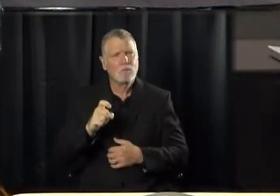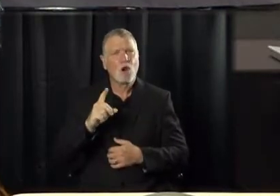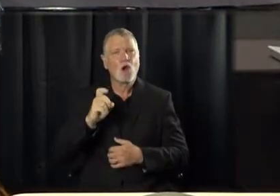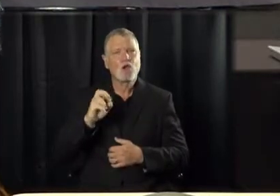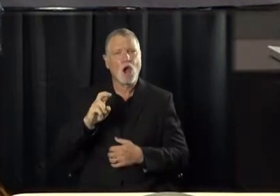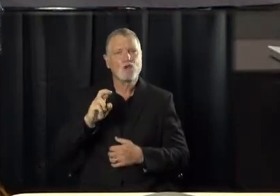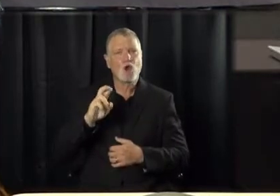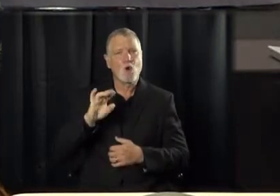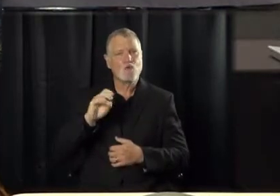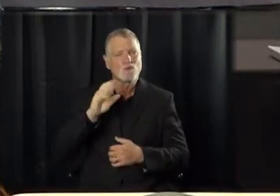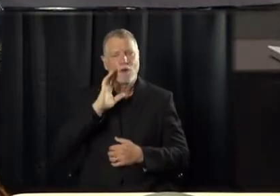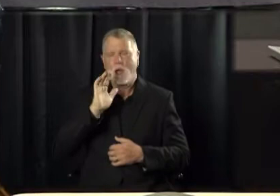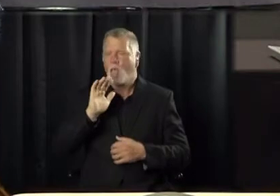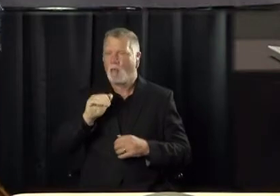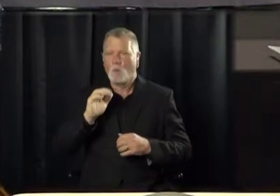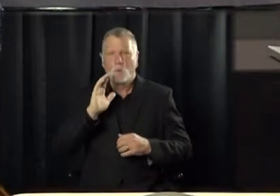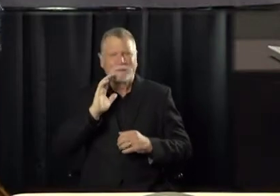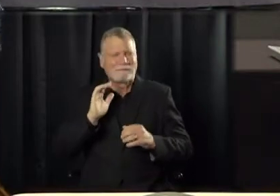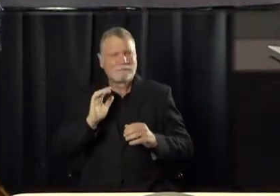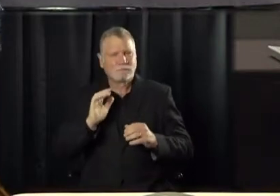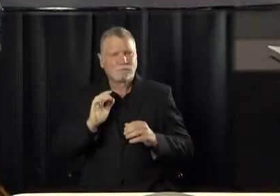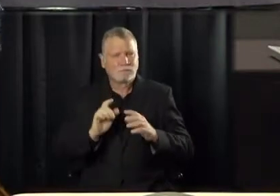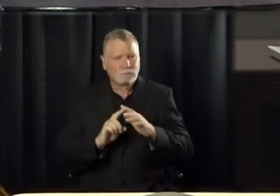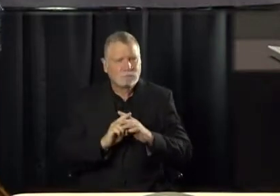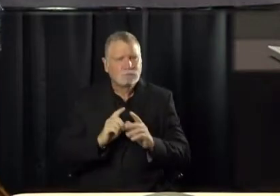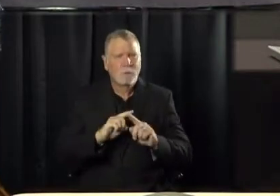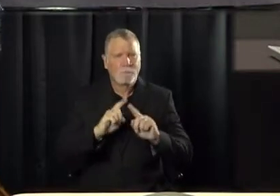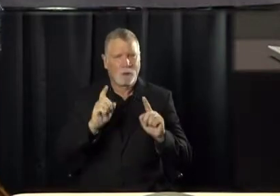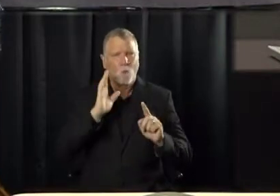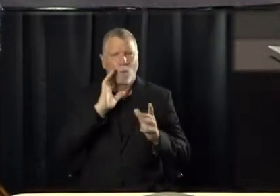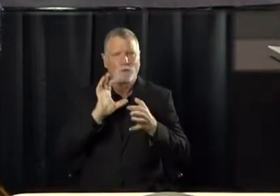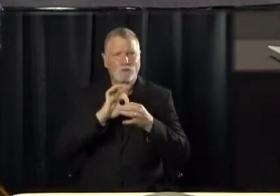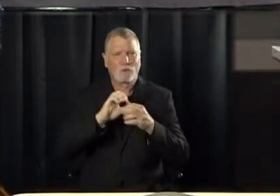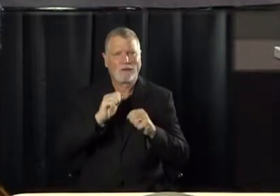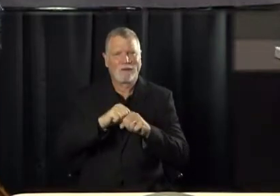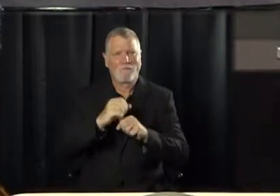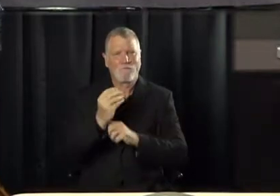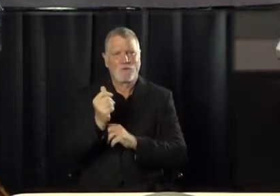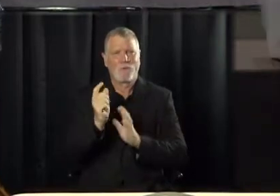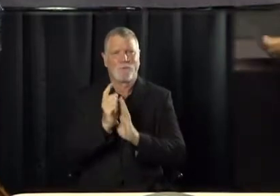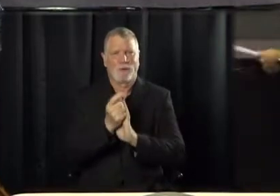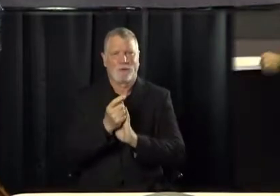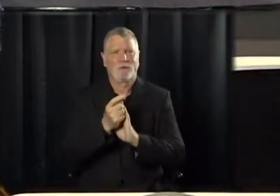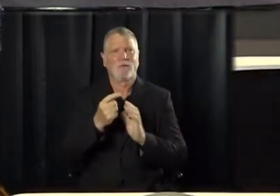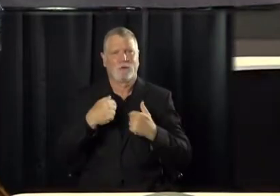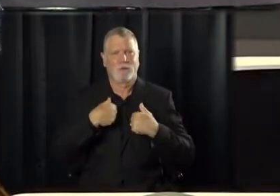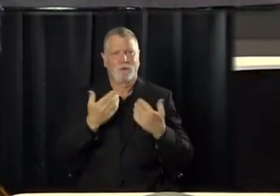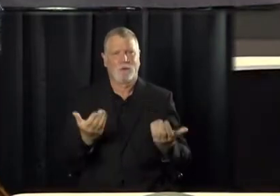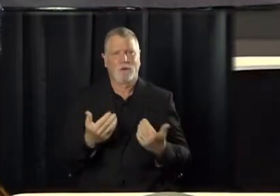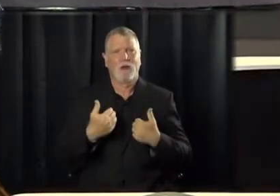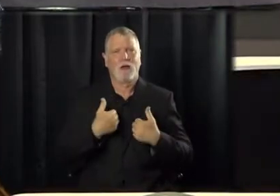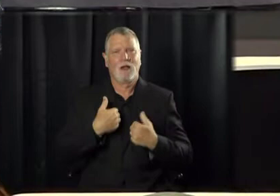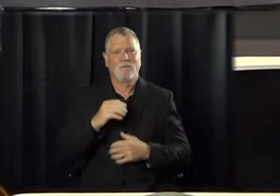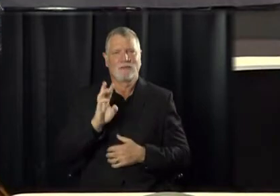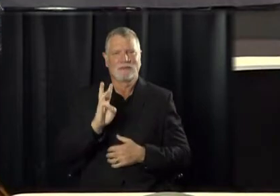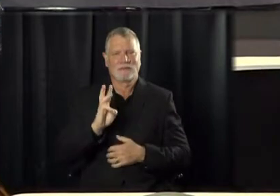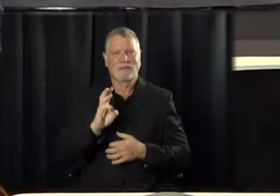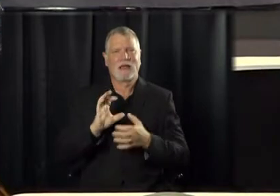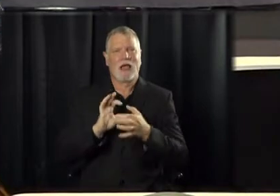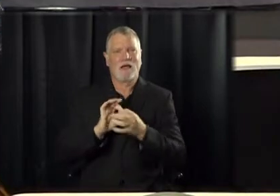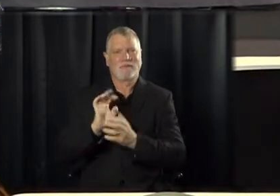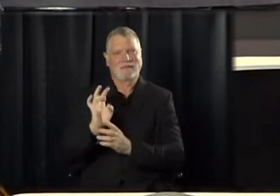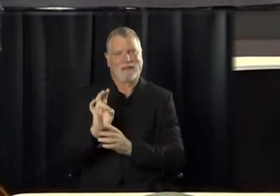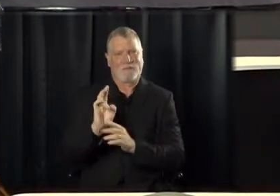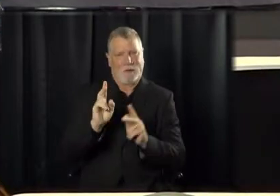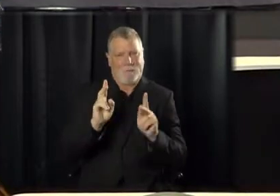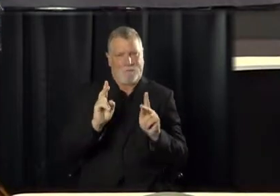Dr. Rosa is not yet on. Hopefully she will be joining in a few minutes, and I'm here as well. So we have 6 of the 7